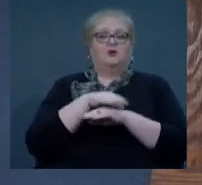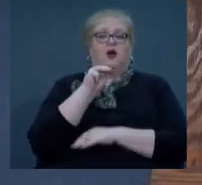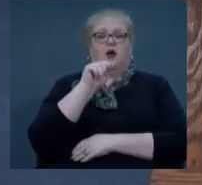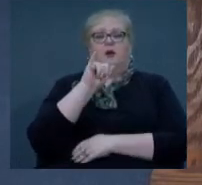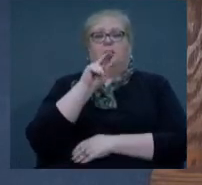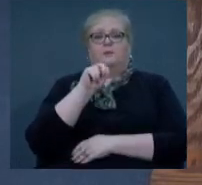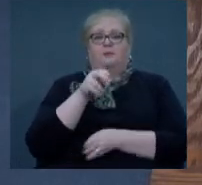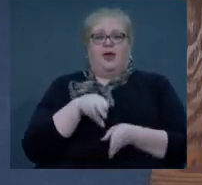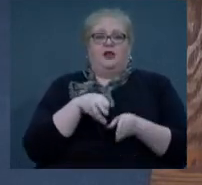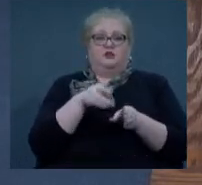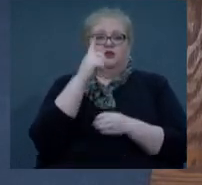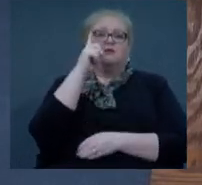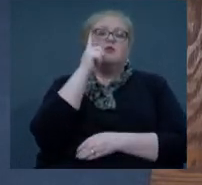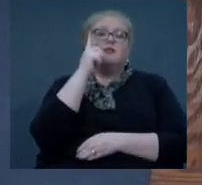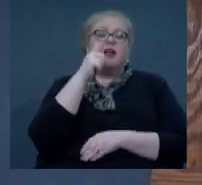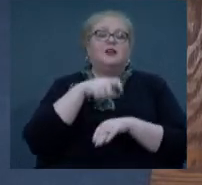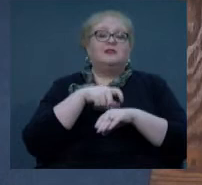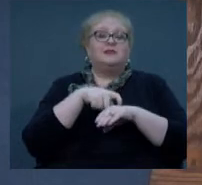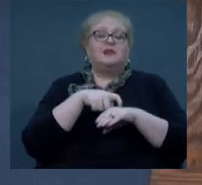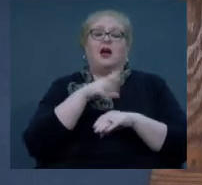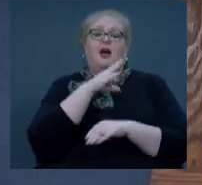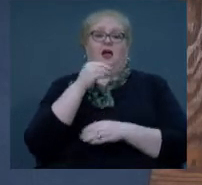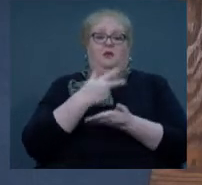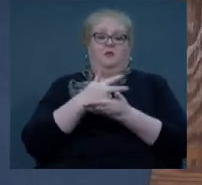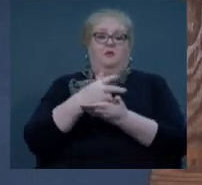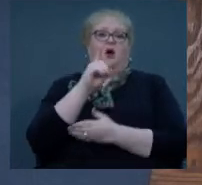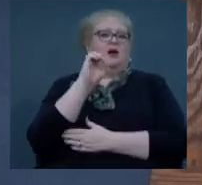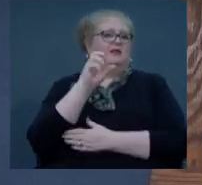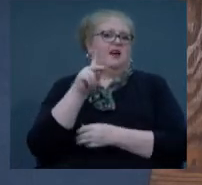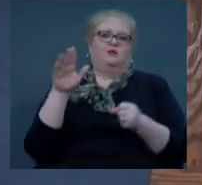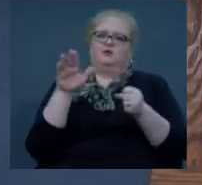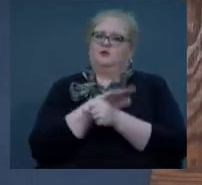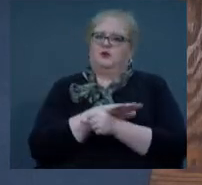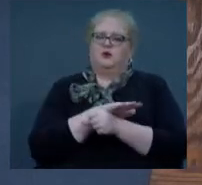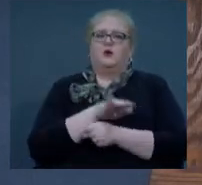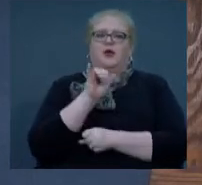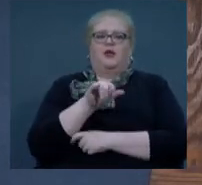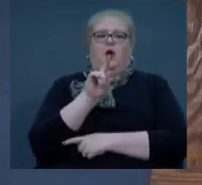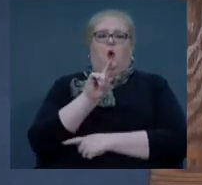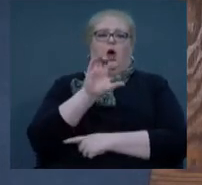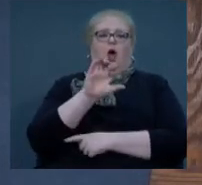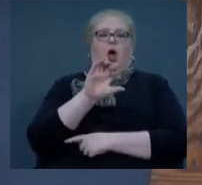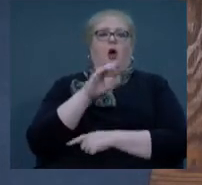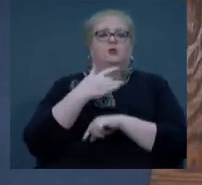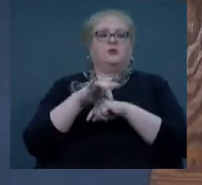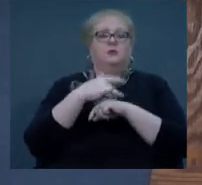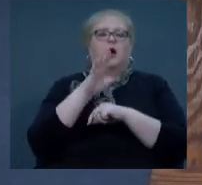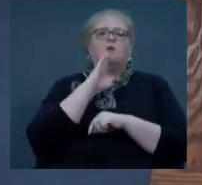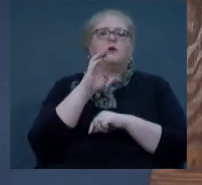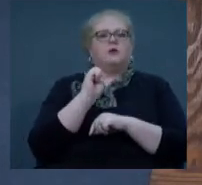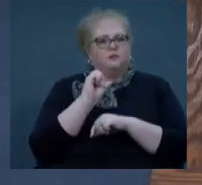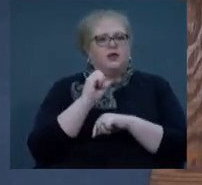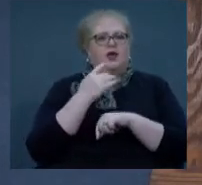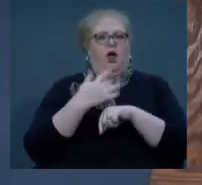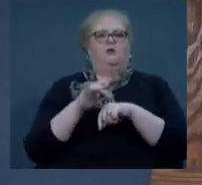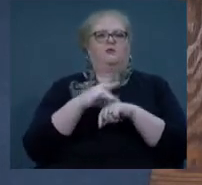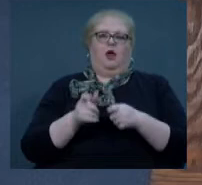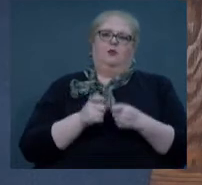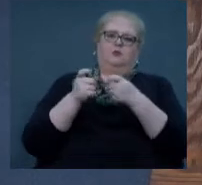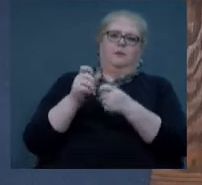tried to park in that deck, and it was full. So the 100 spots that would be freed up for the CVB would